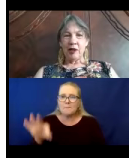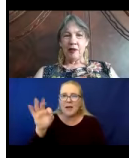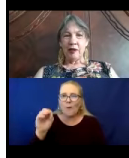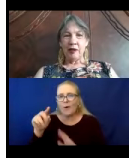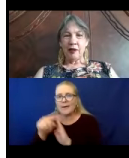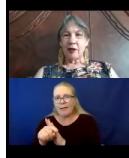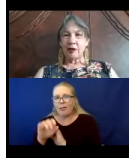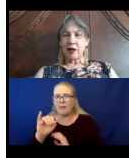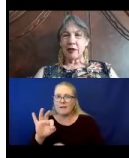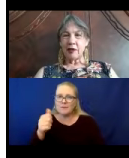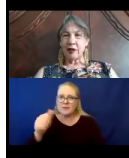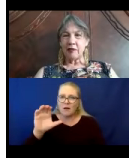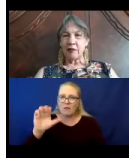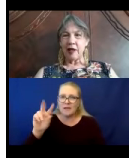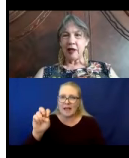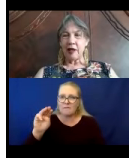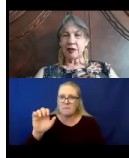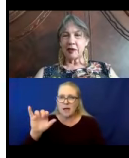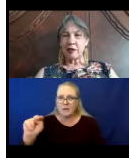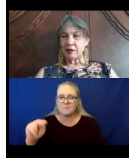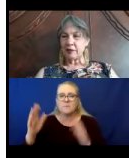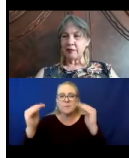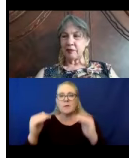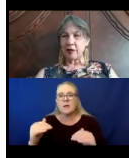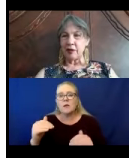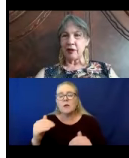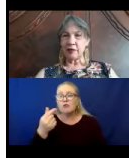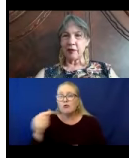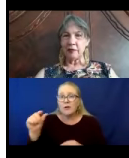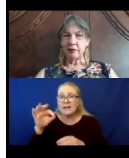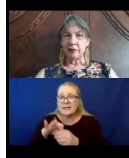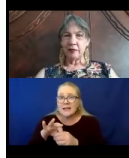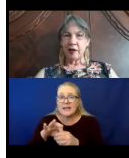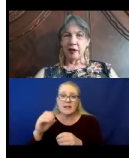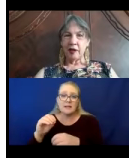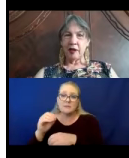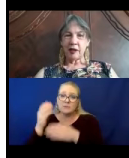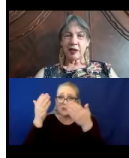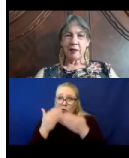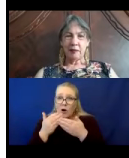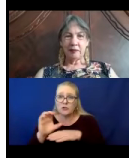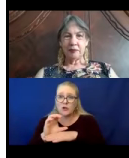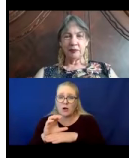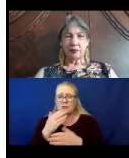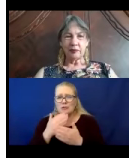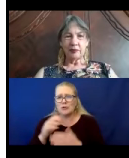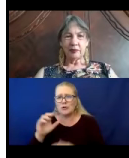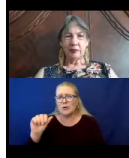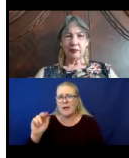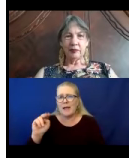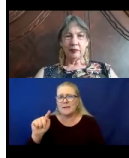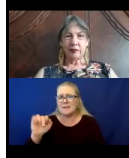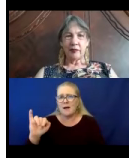And green tea and dark chocolate have antioxidants, are great for you. Next slide.